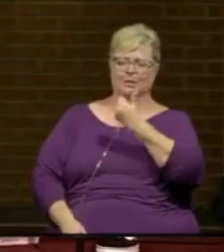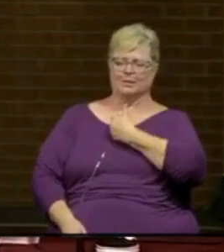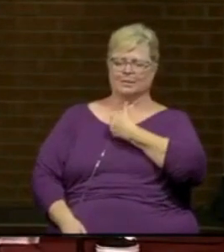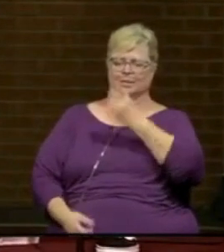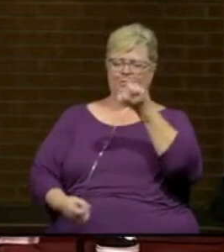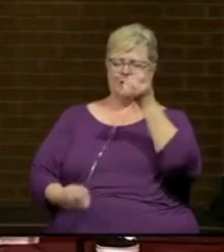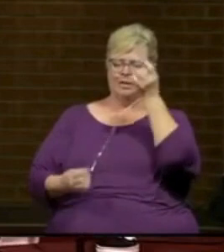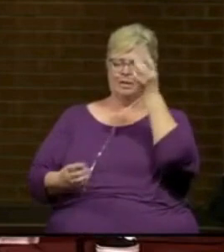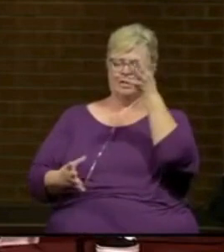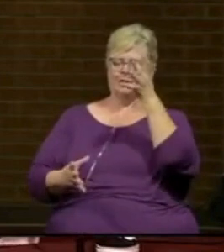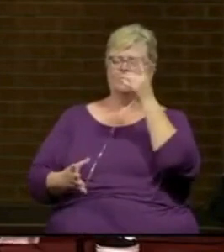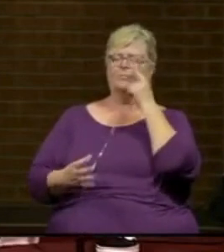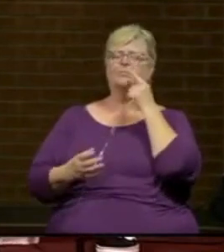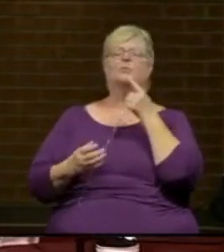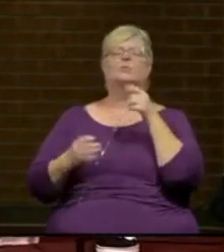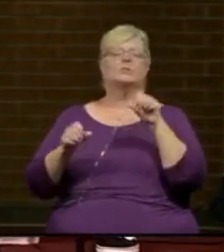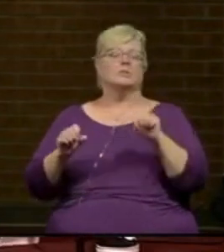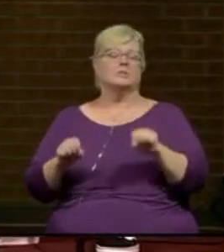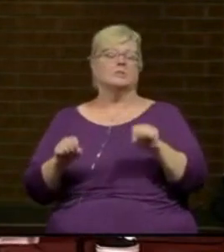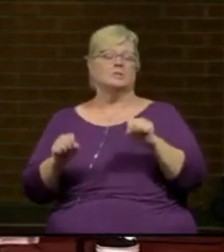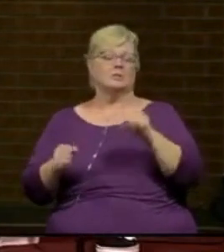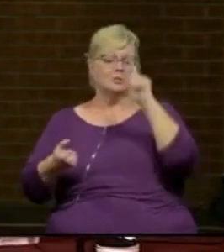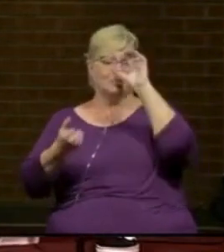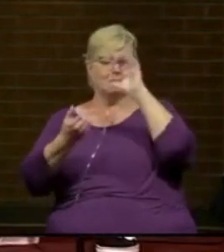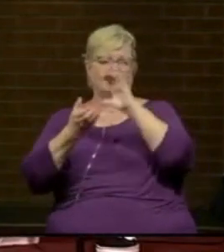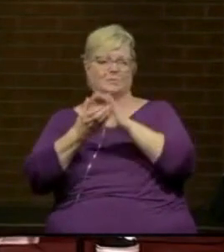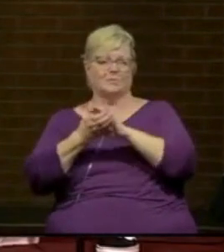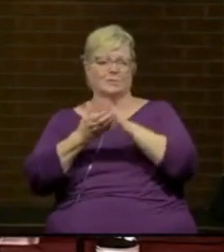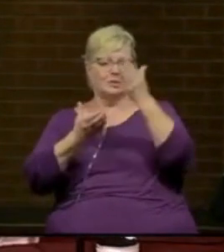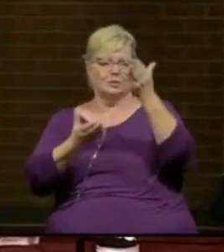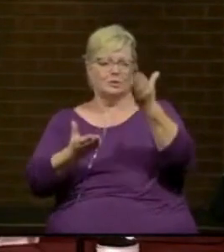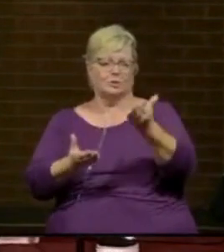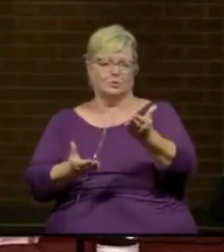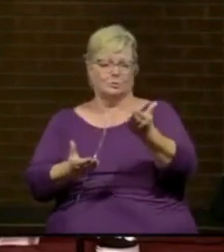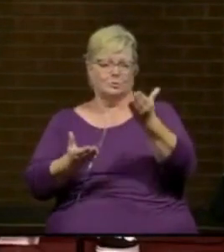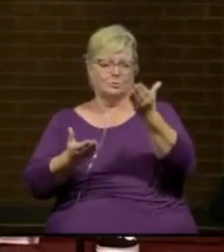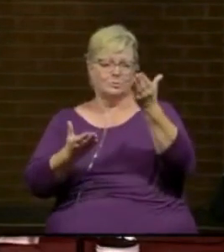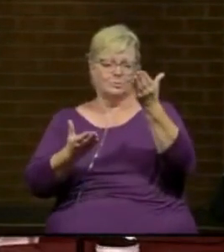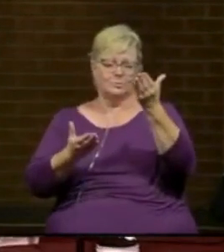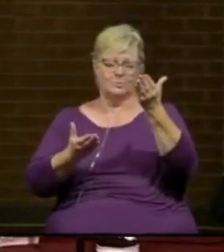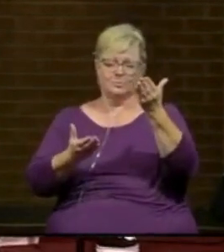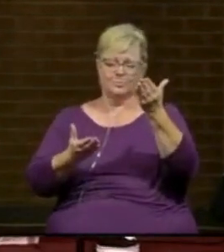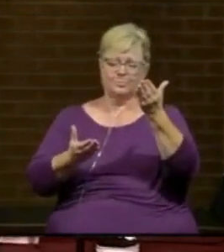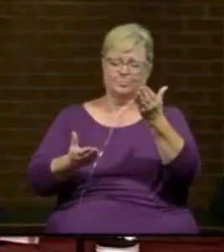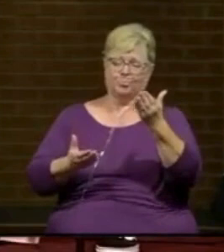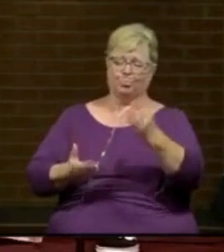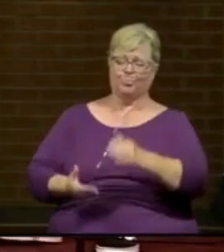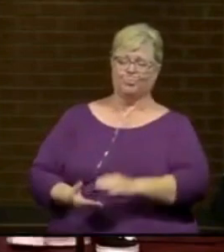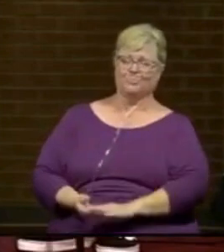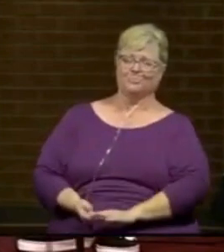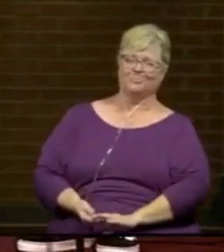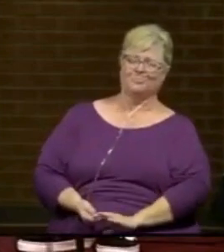self-hatred for a chance at believing you?